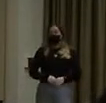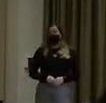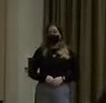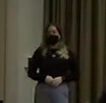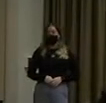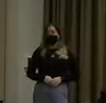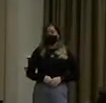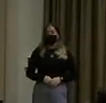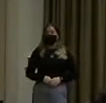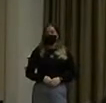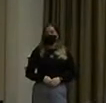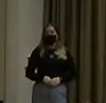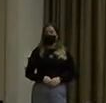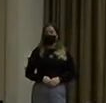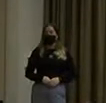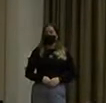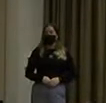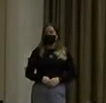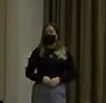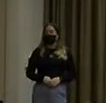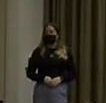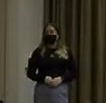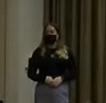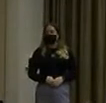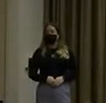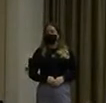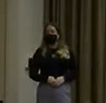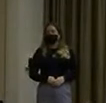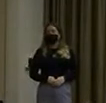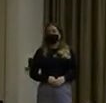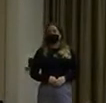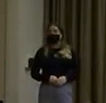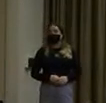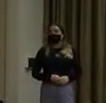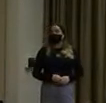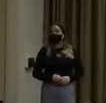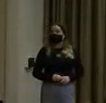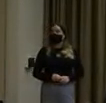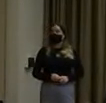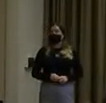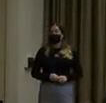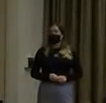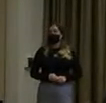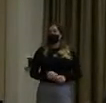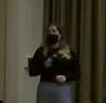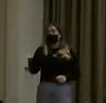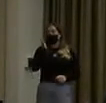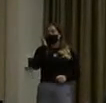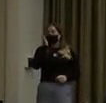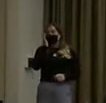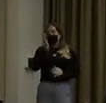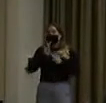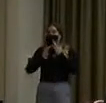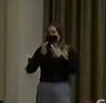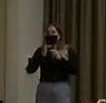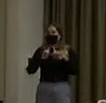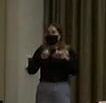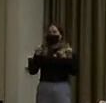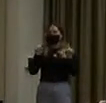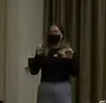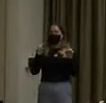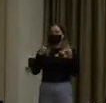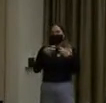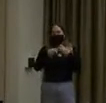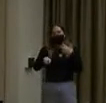fact, as turned out, our bed crunch was difficult, when I say our, I'm a suffering person, it was